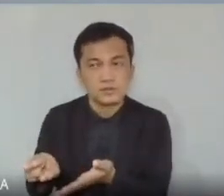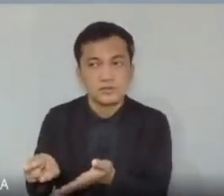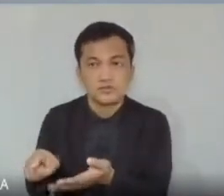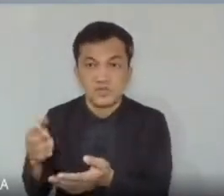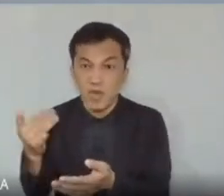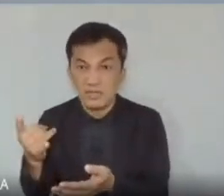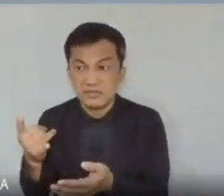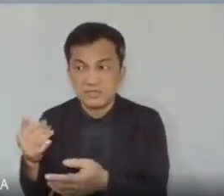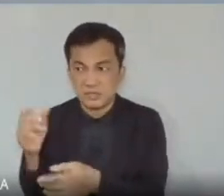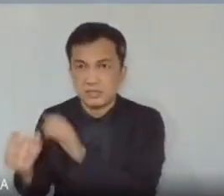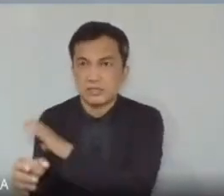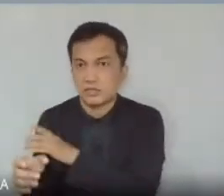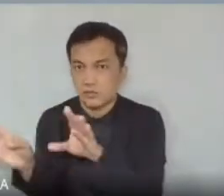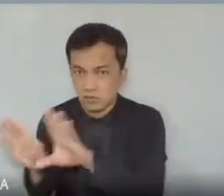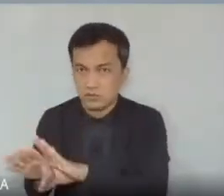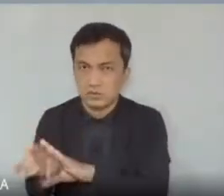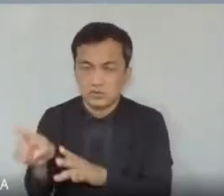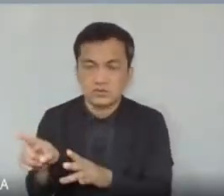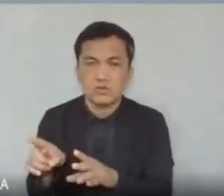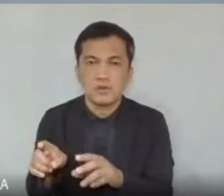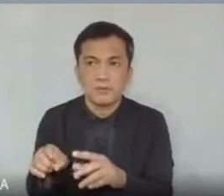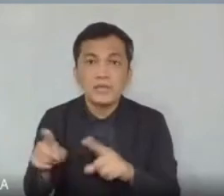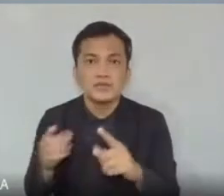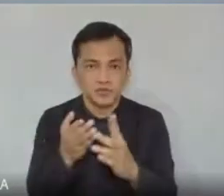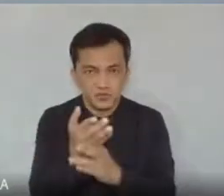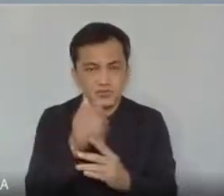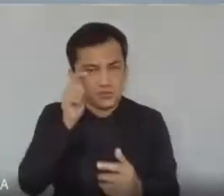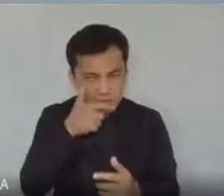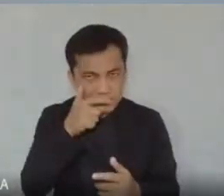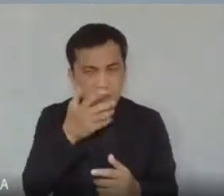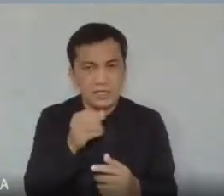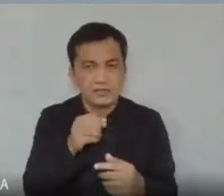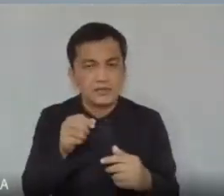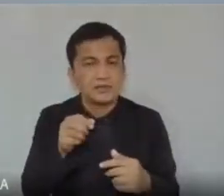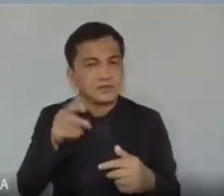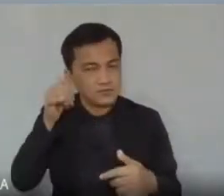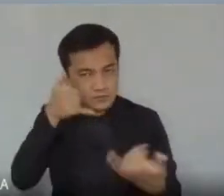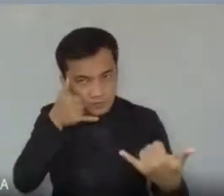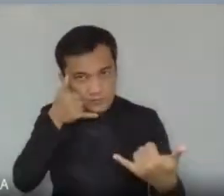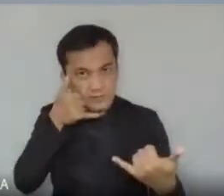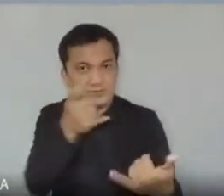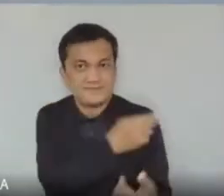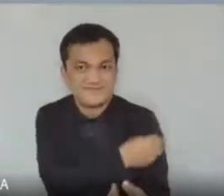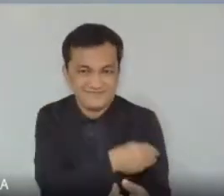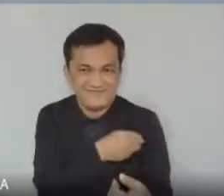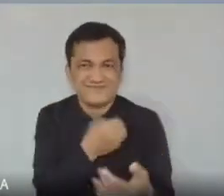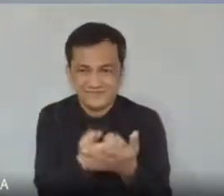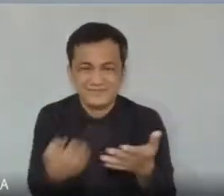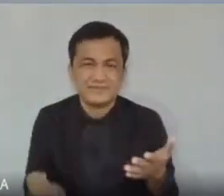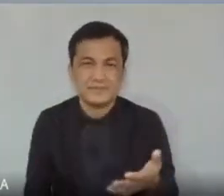our telemedicine is to purchase more so we can place it not only in our hospitals but also in our rural